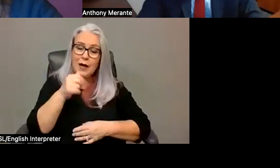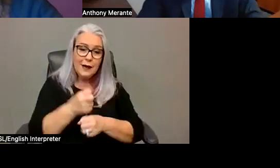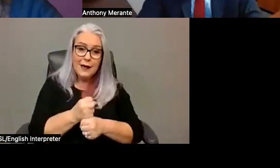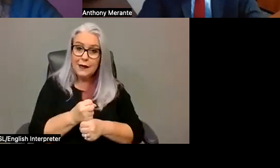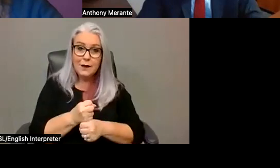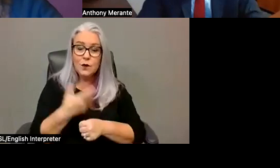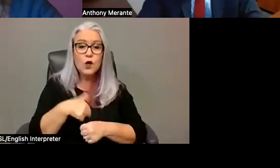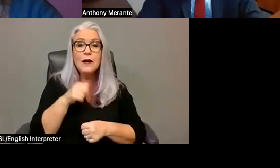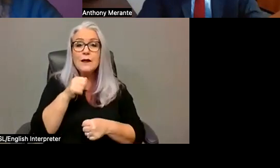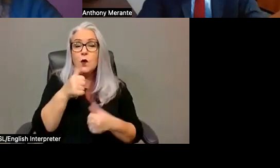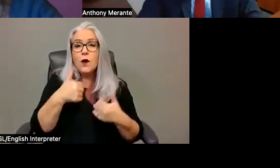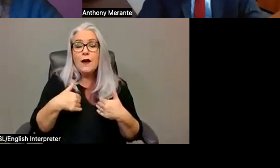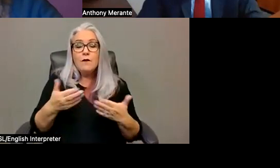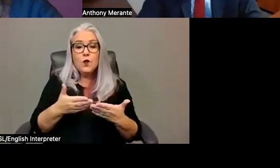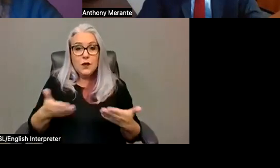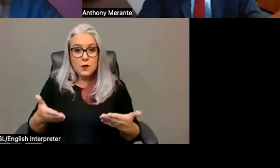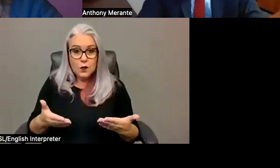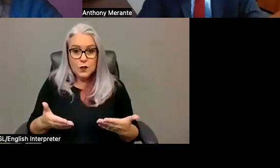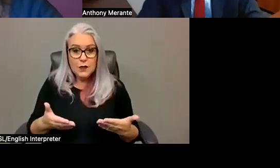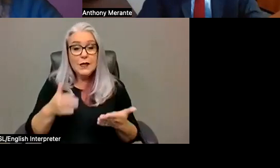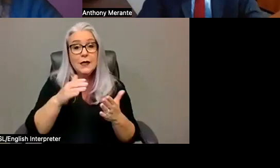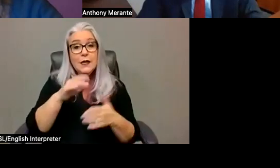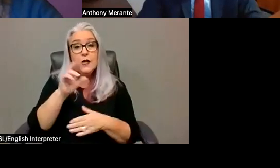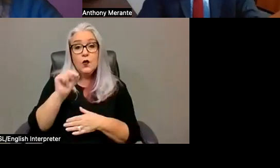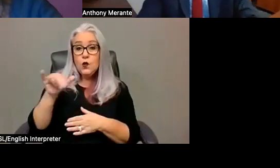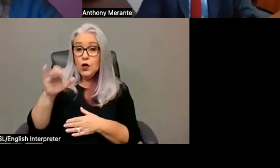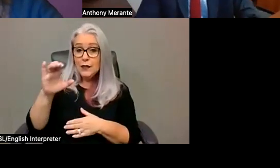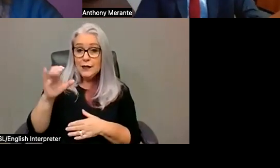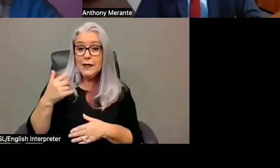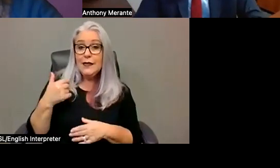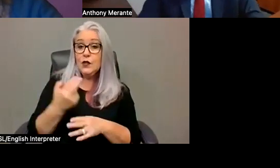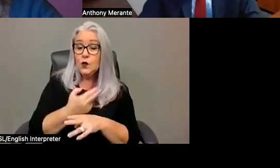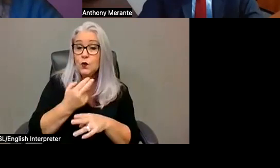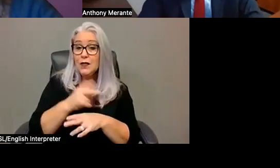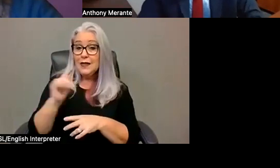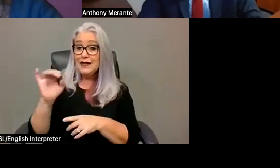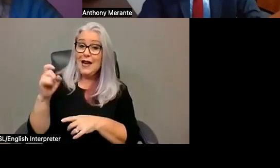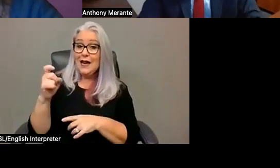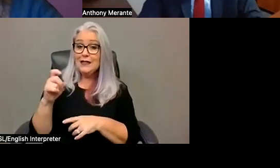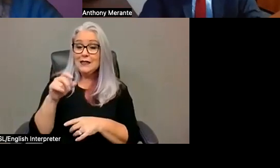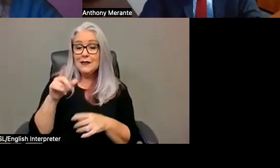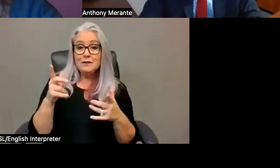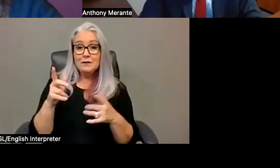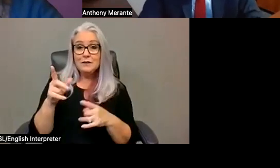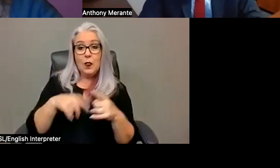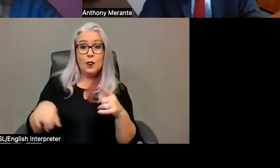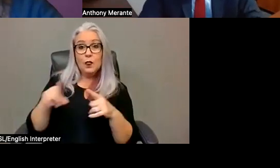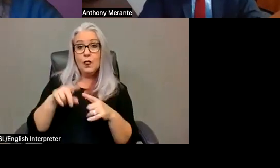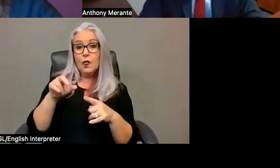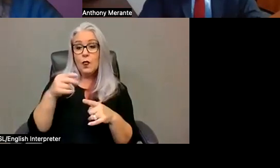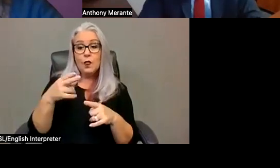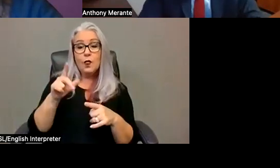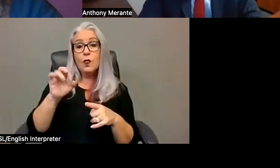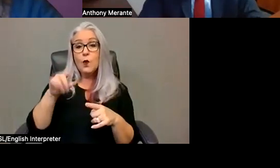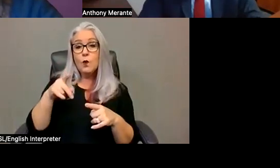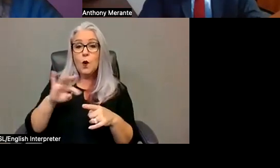getting the resources. As a matter of fact, New York City's even using a tax loophole not to pay us any additional revenues, whether it be the hotel tax